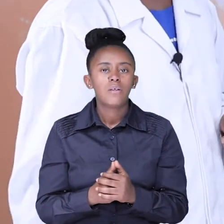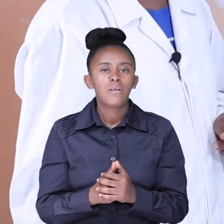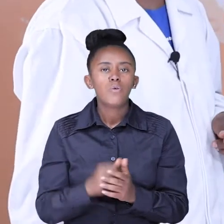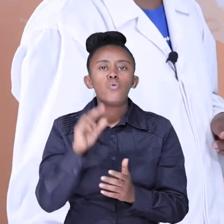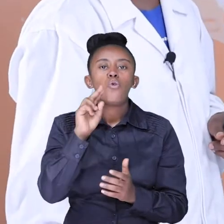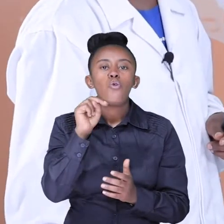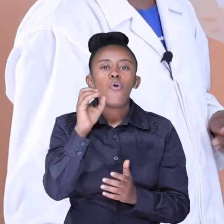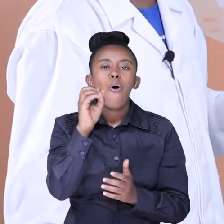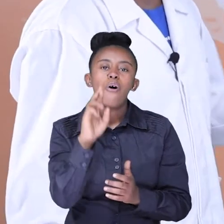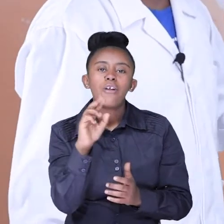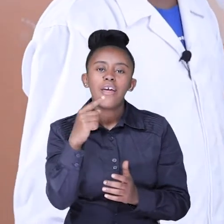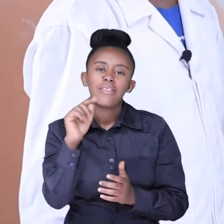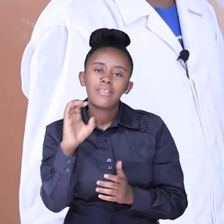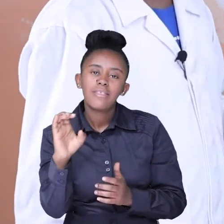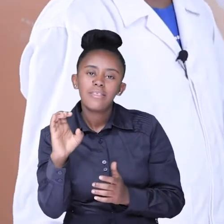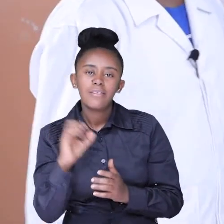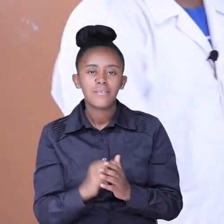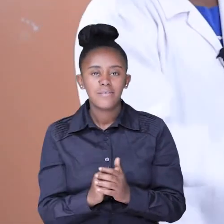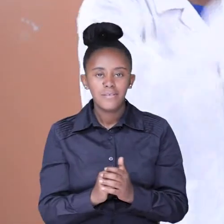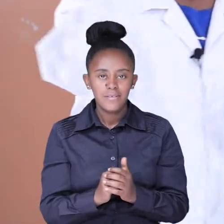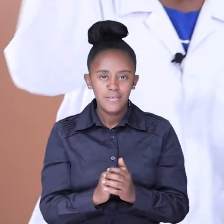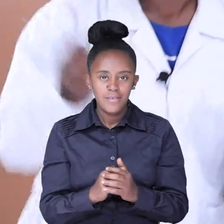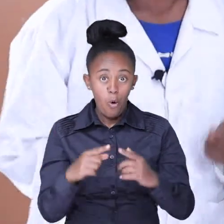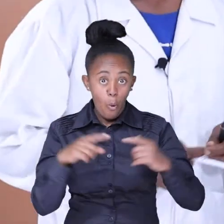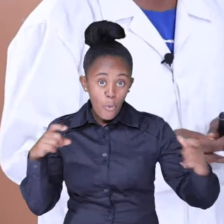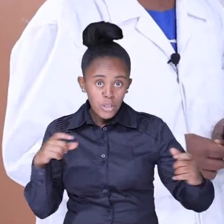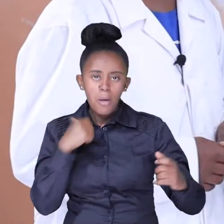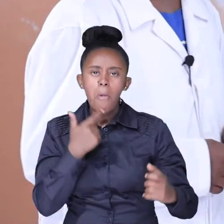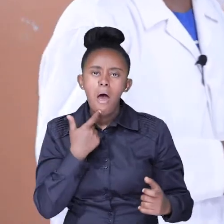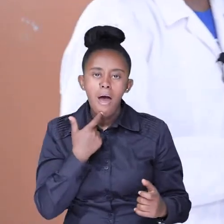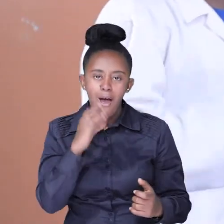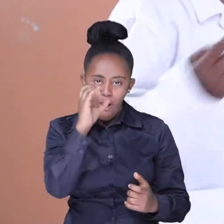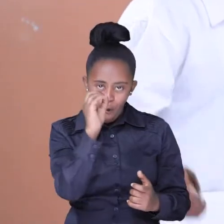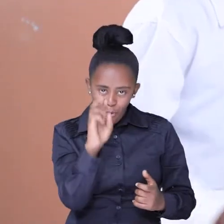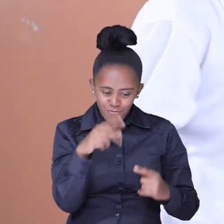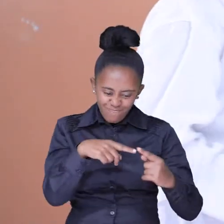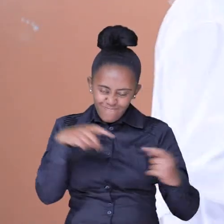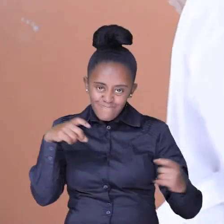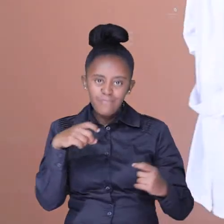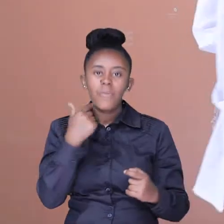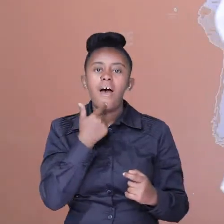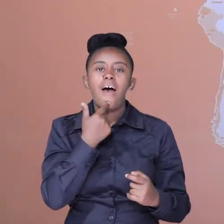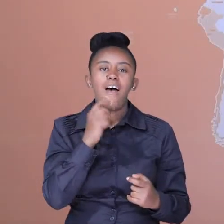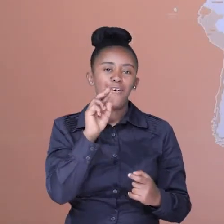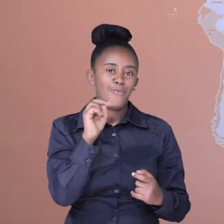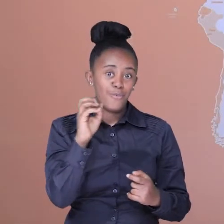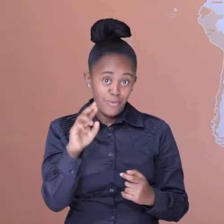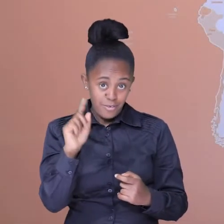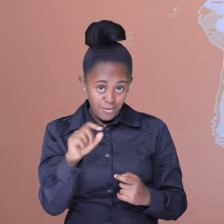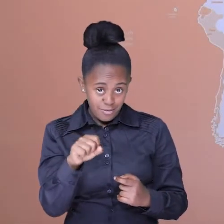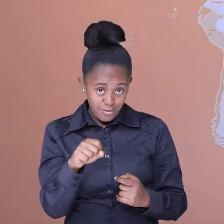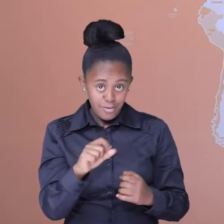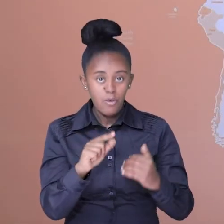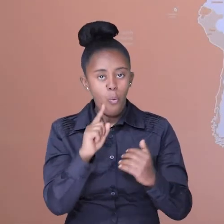gate? NOR gate, the opposite of OR gate. The opposite of OR gate. Here is